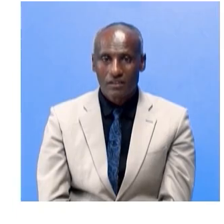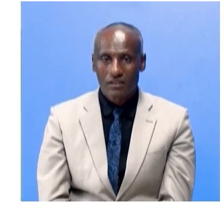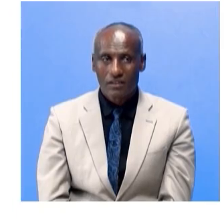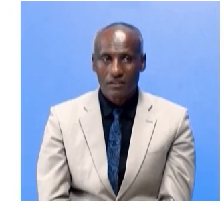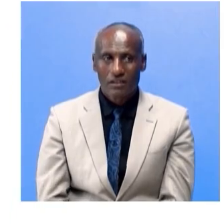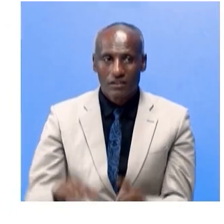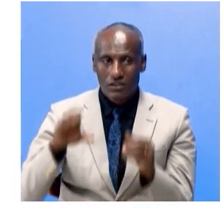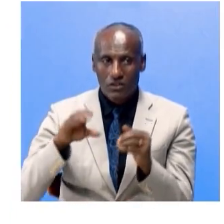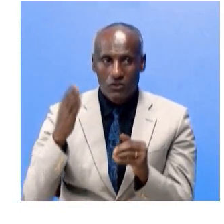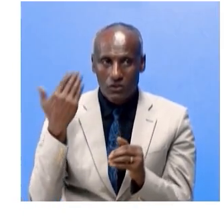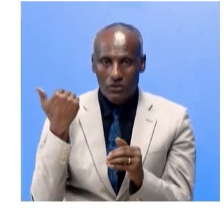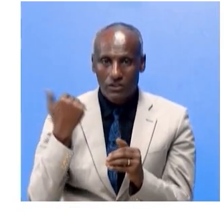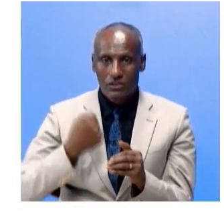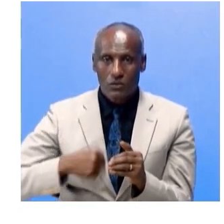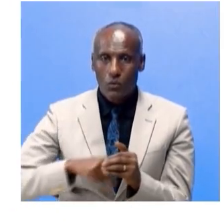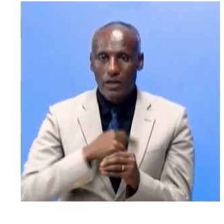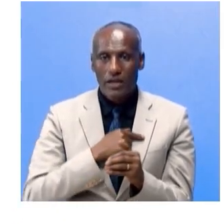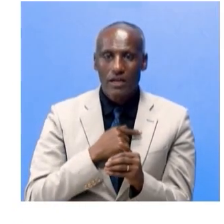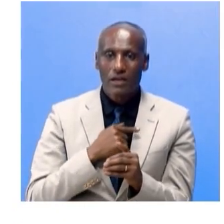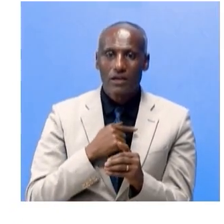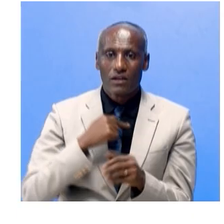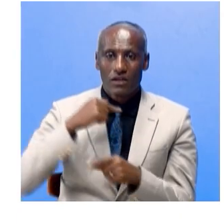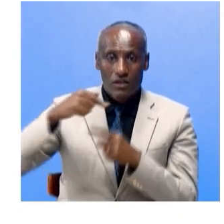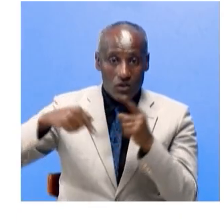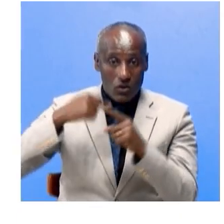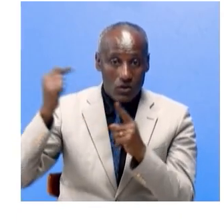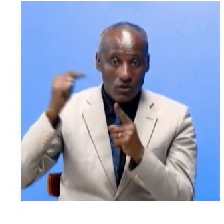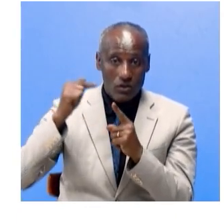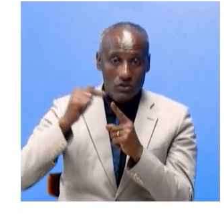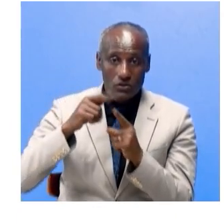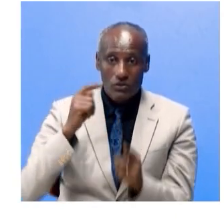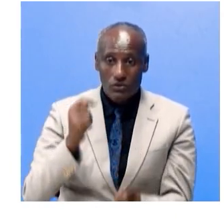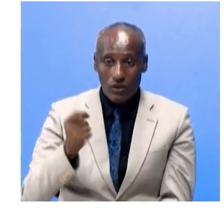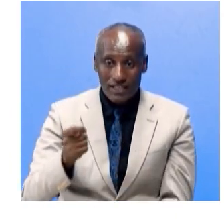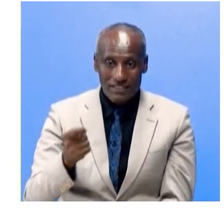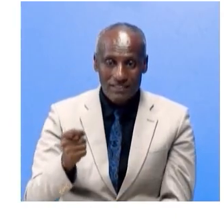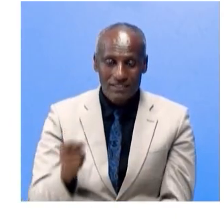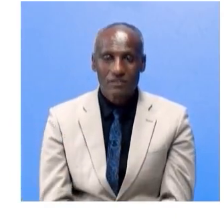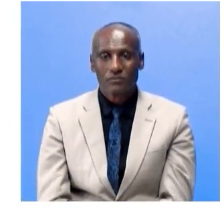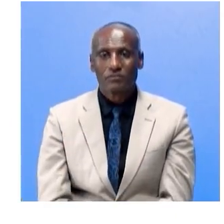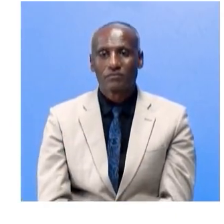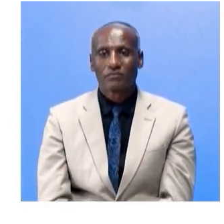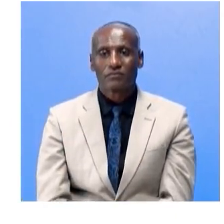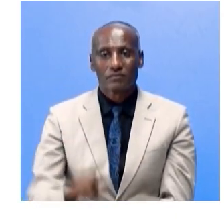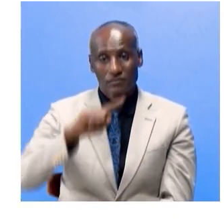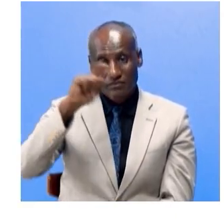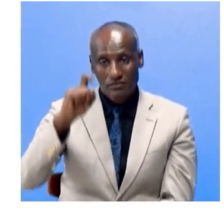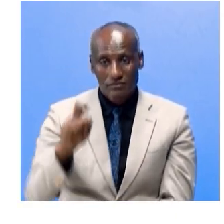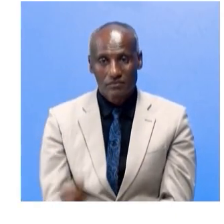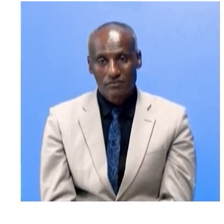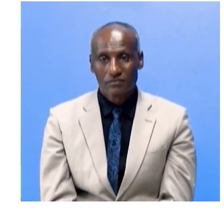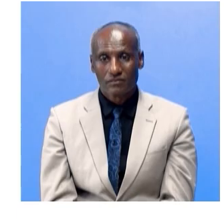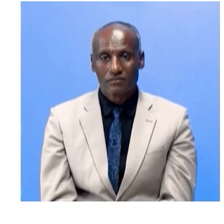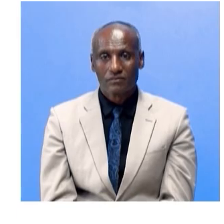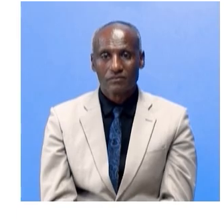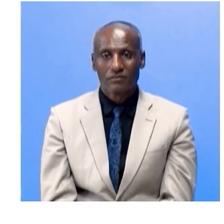could we go to toilet? Go to toilet? Look.